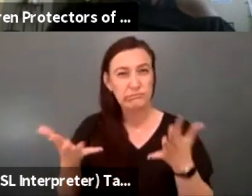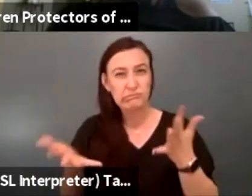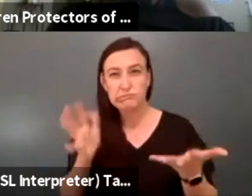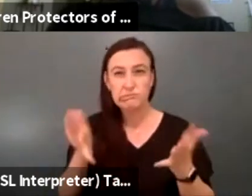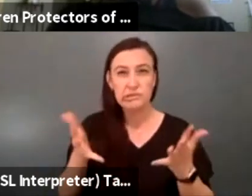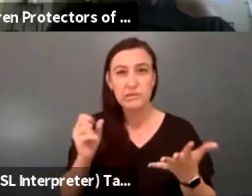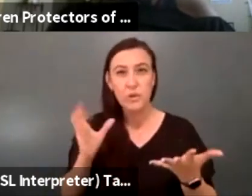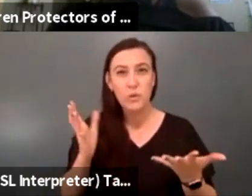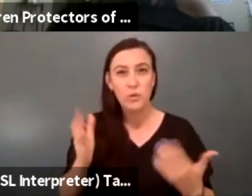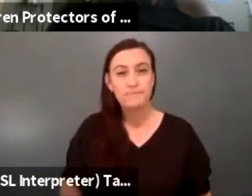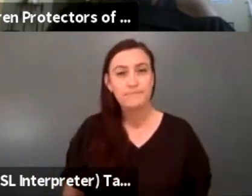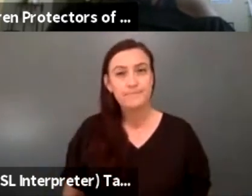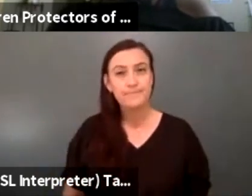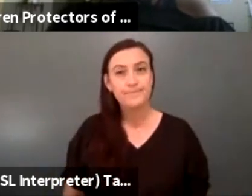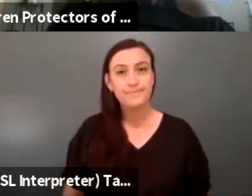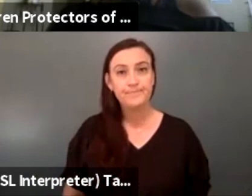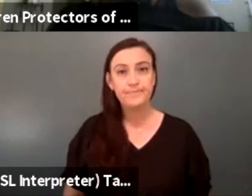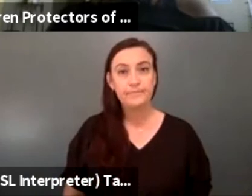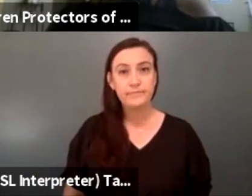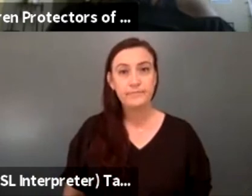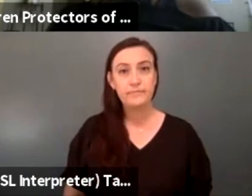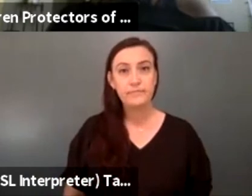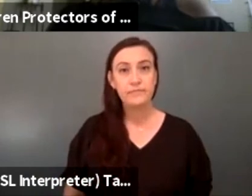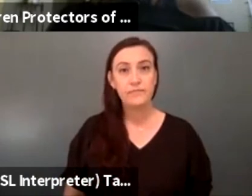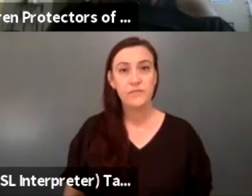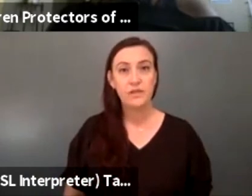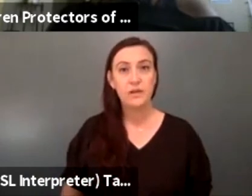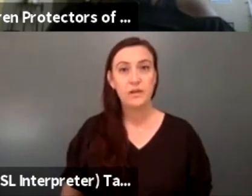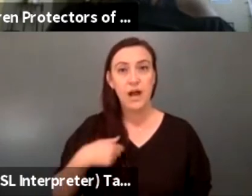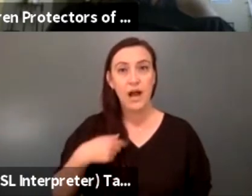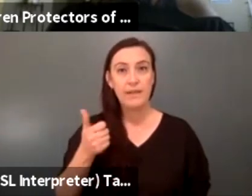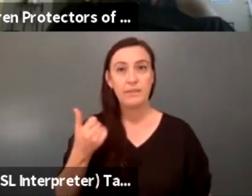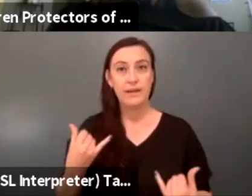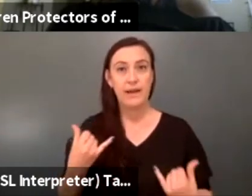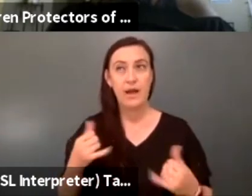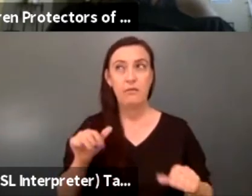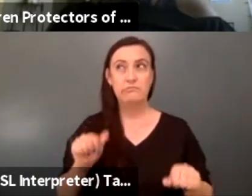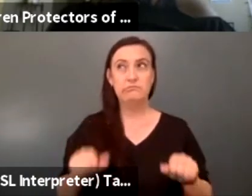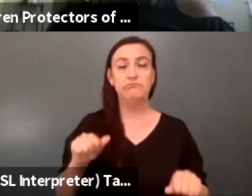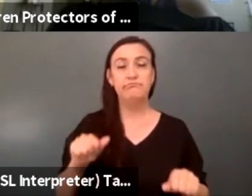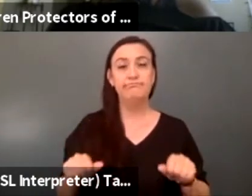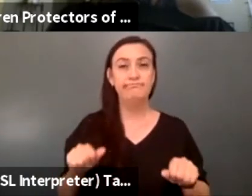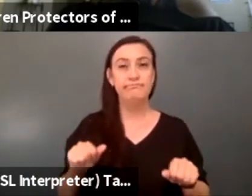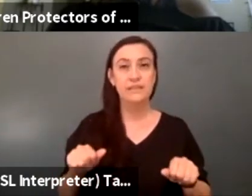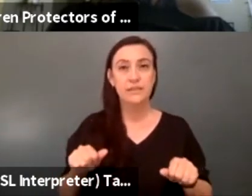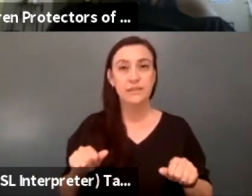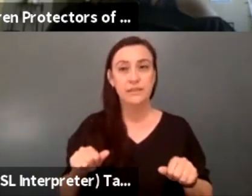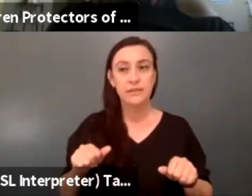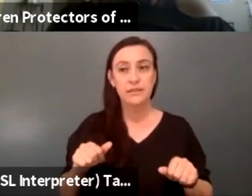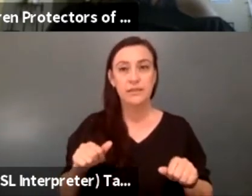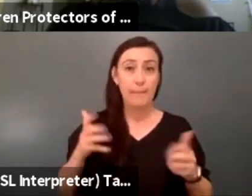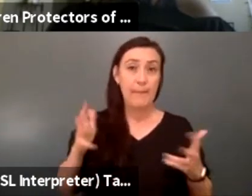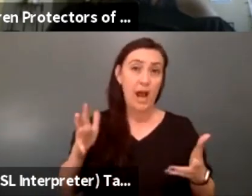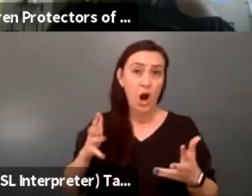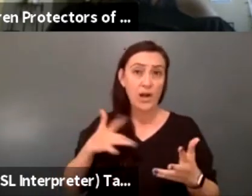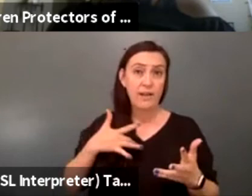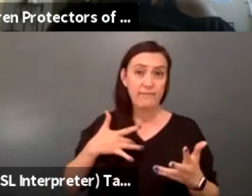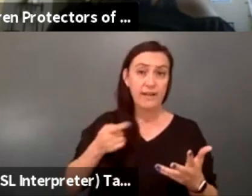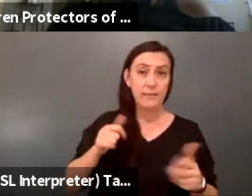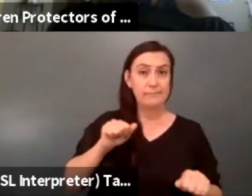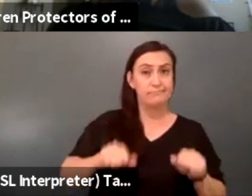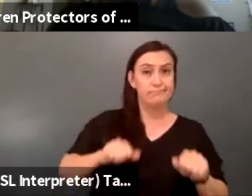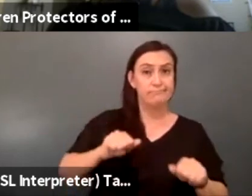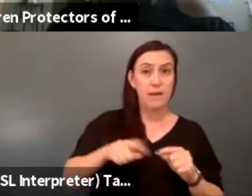so like I'm left a little bit, I had trepidation in going in the traditional